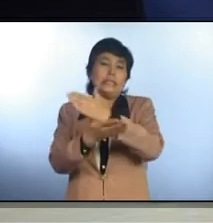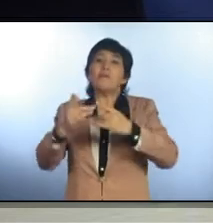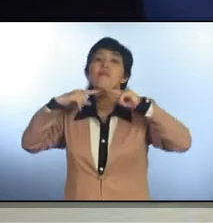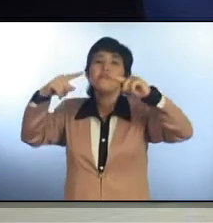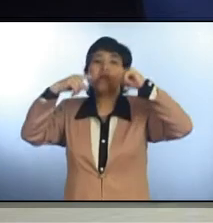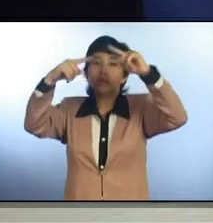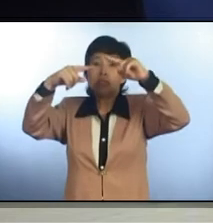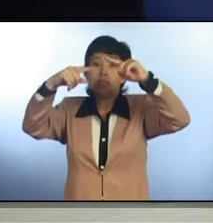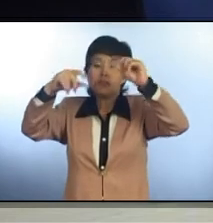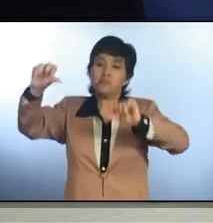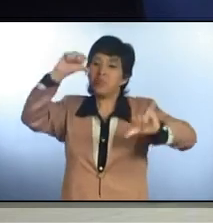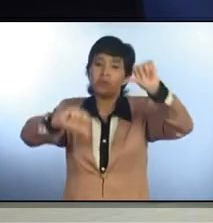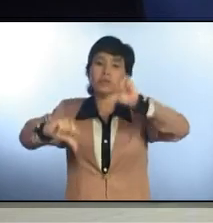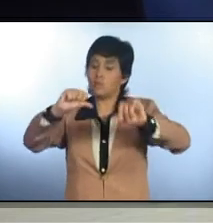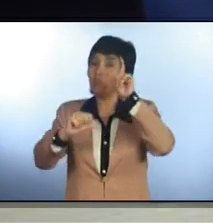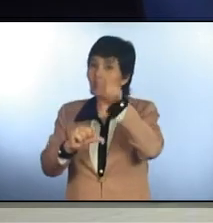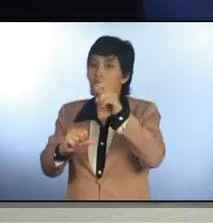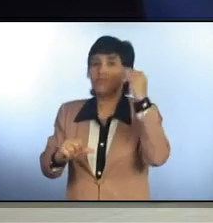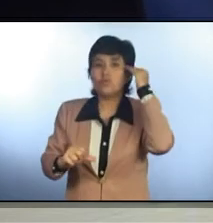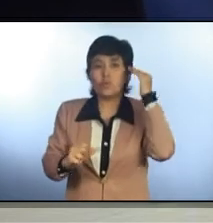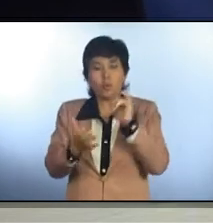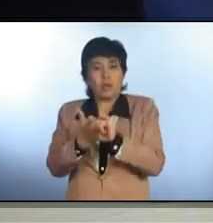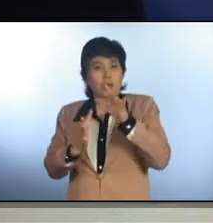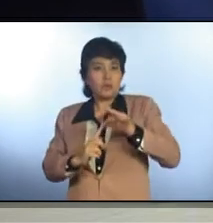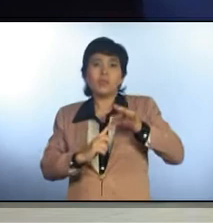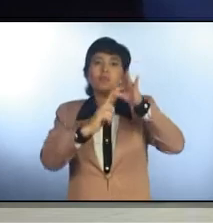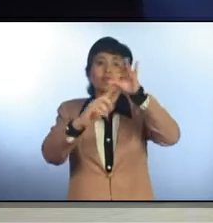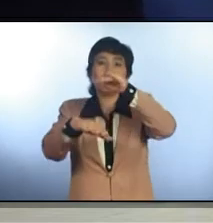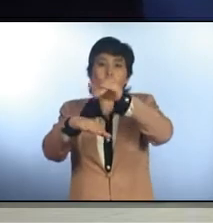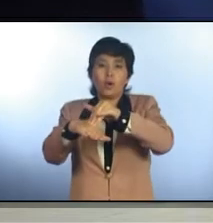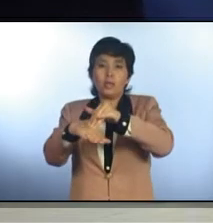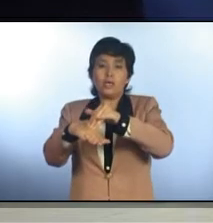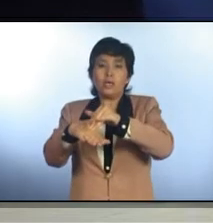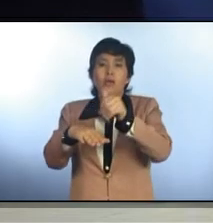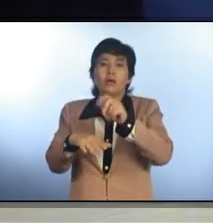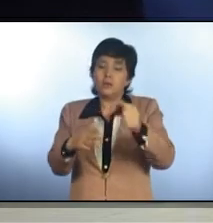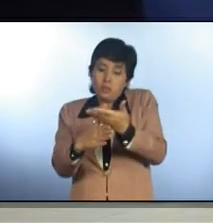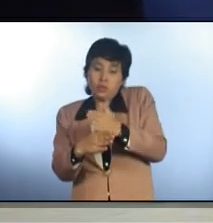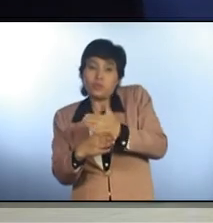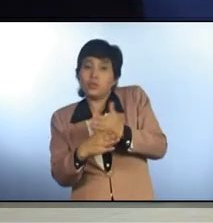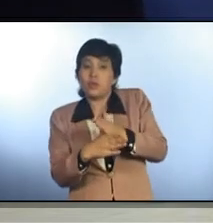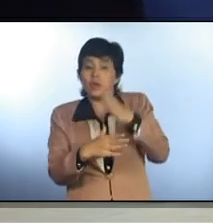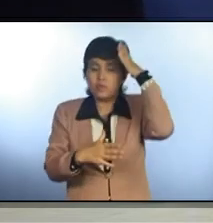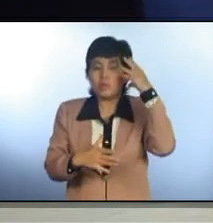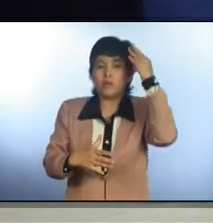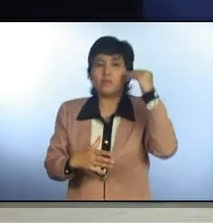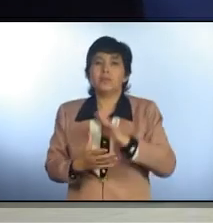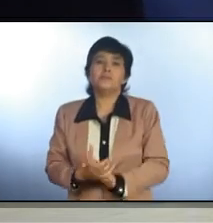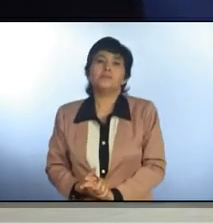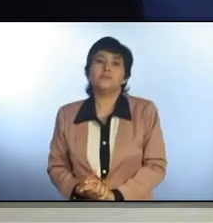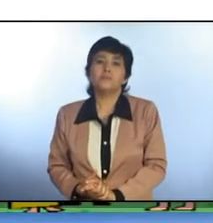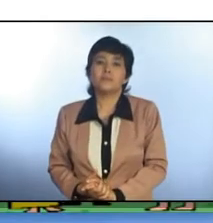famous experiments that you should know, especially on Asch and also Sherif experiments.